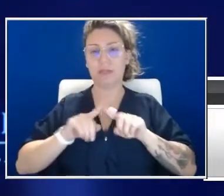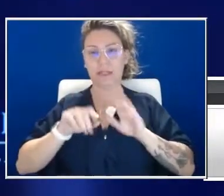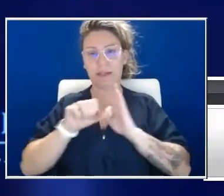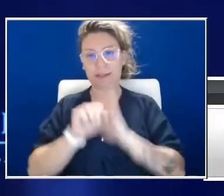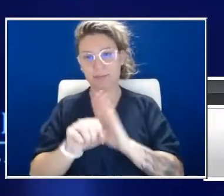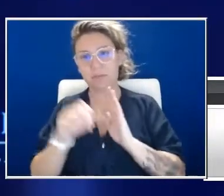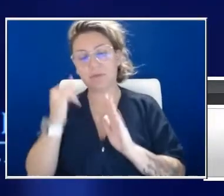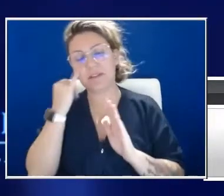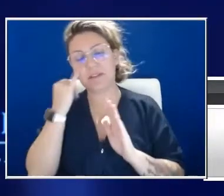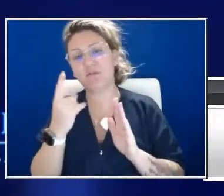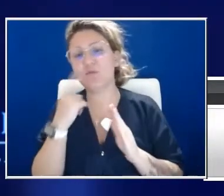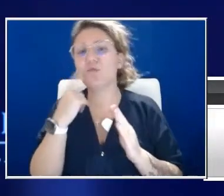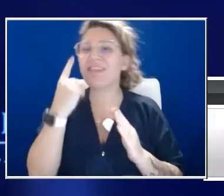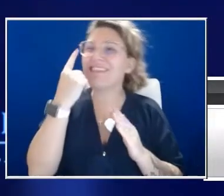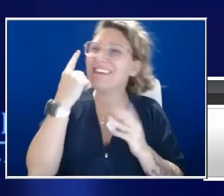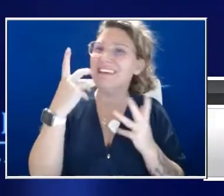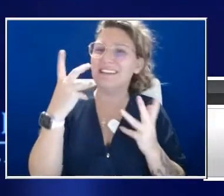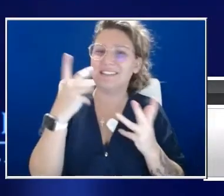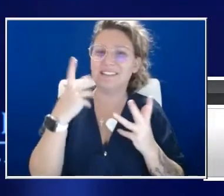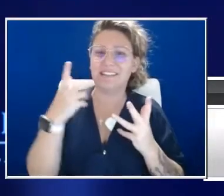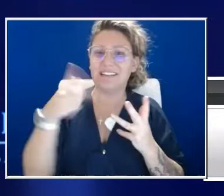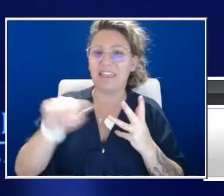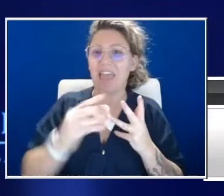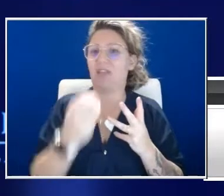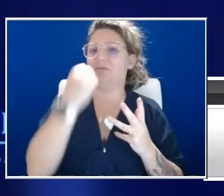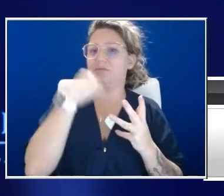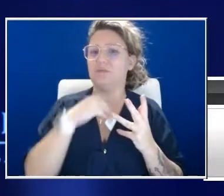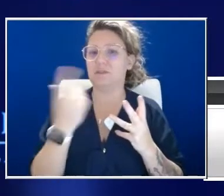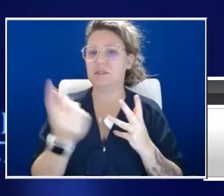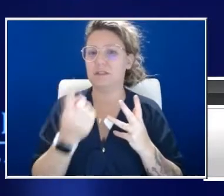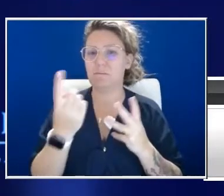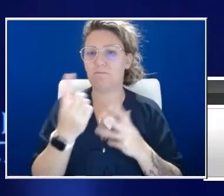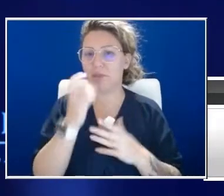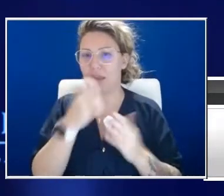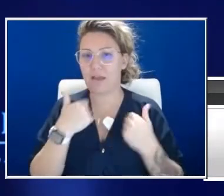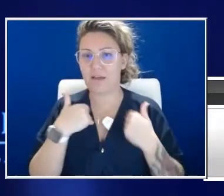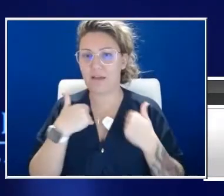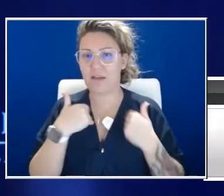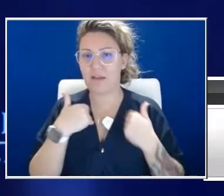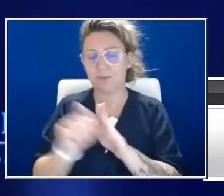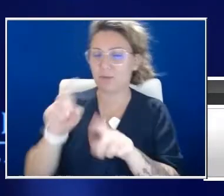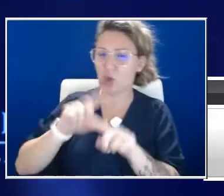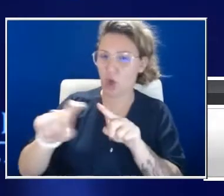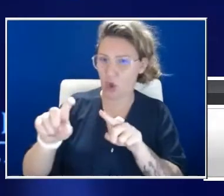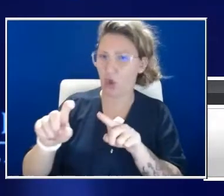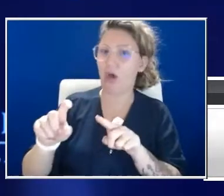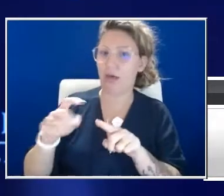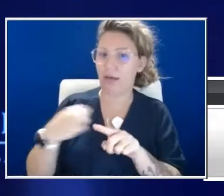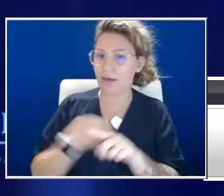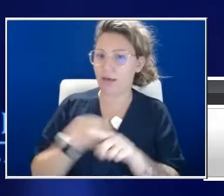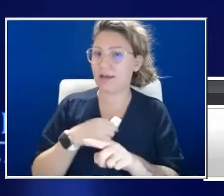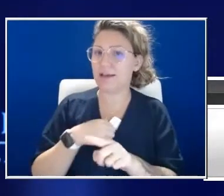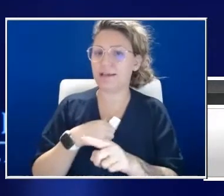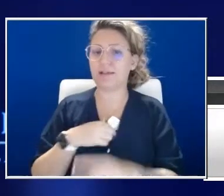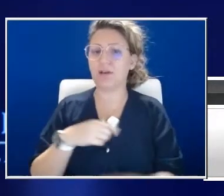that that they did ingest something and they're not having symptoms, then definitely call us at the Poison Center. That's